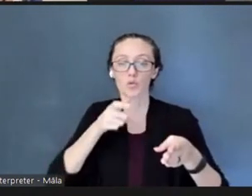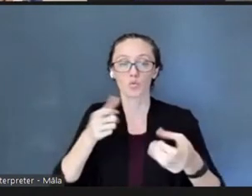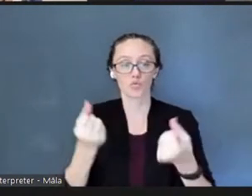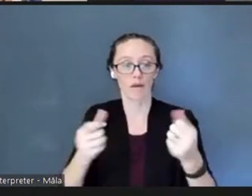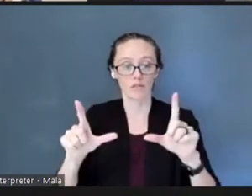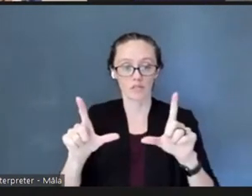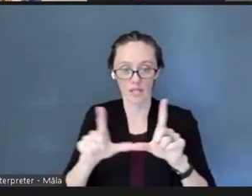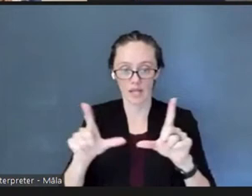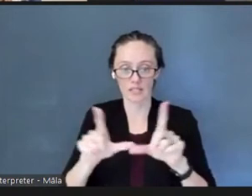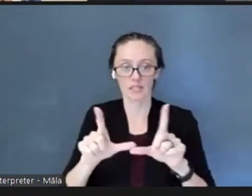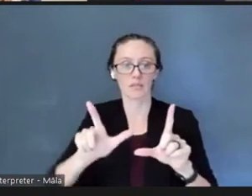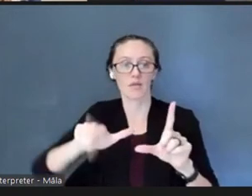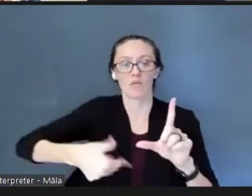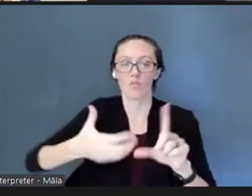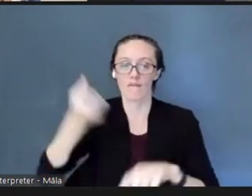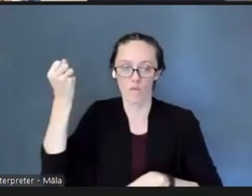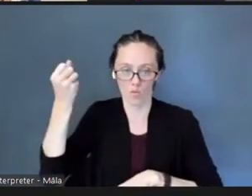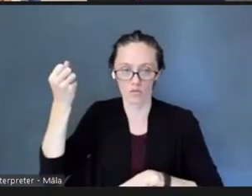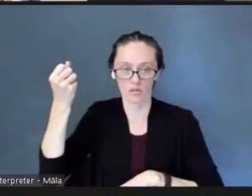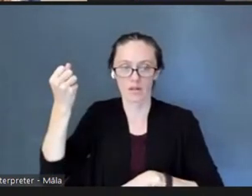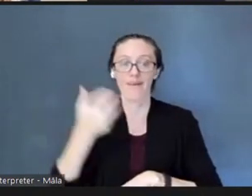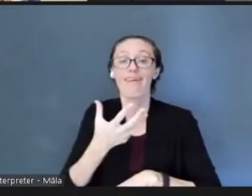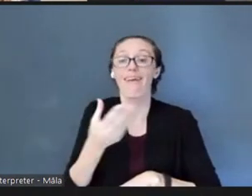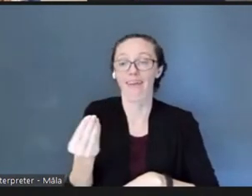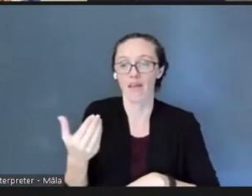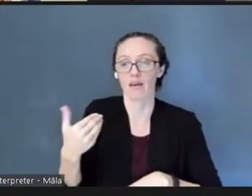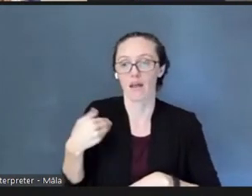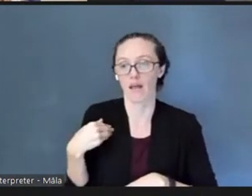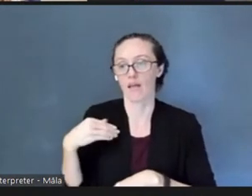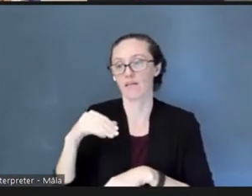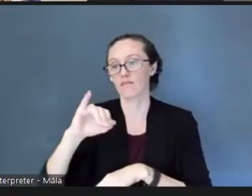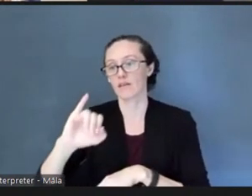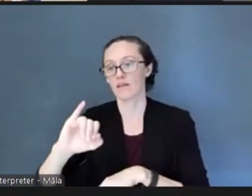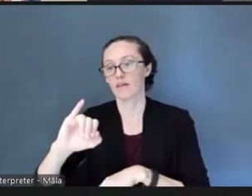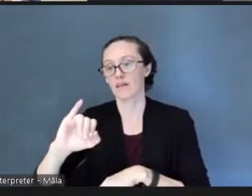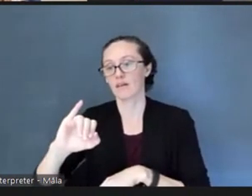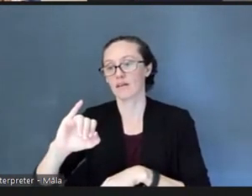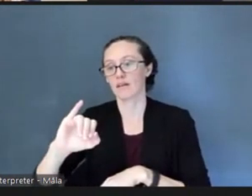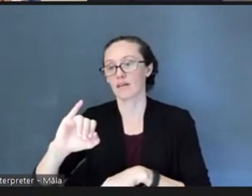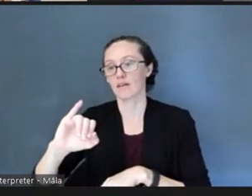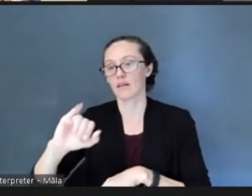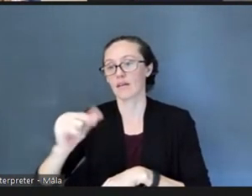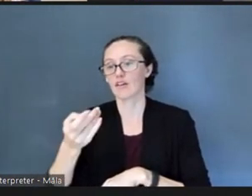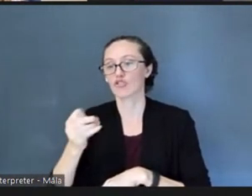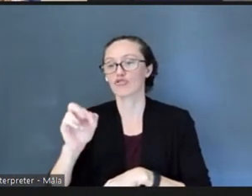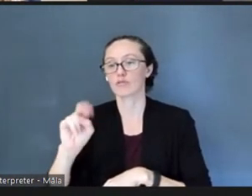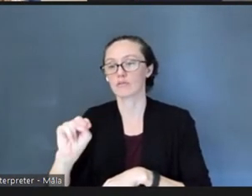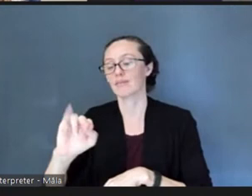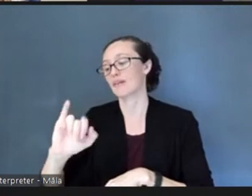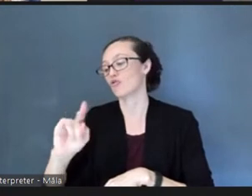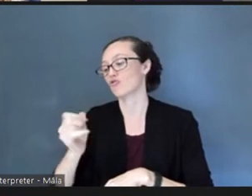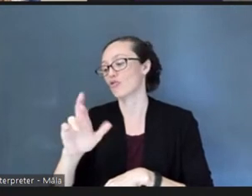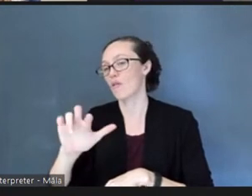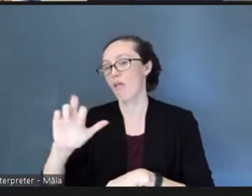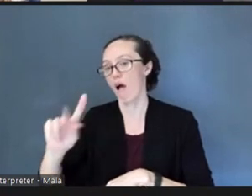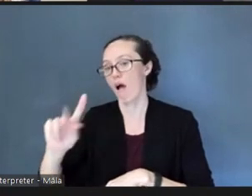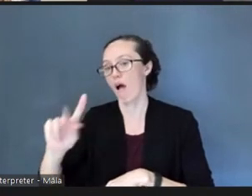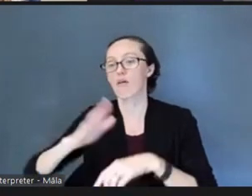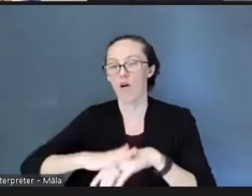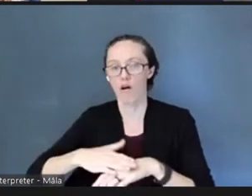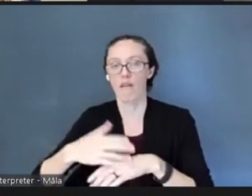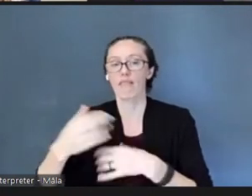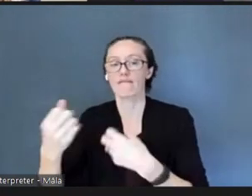has been revoked and has an ignition interlock installed in all vehicles the person owns or